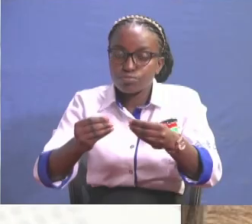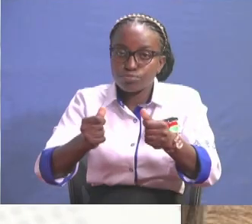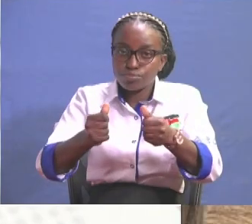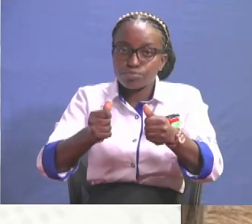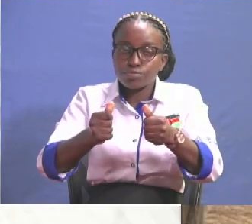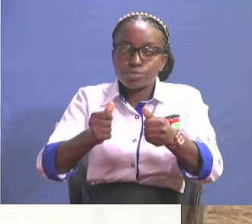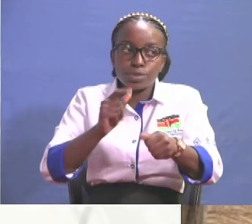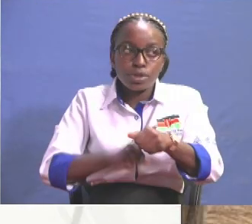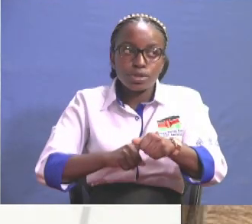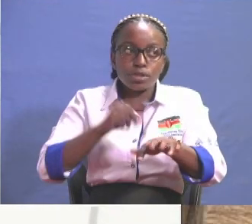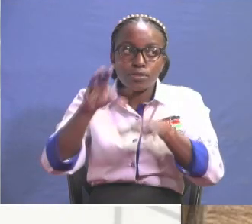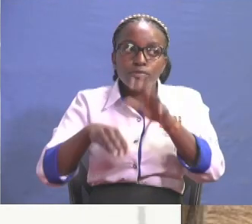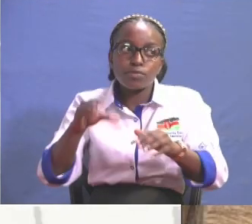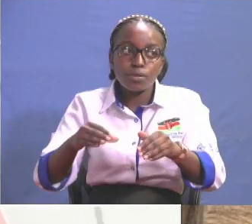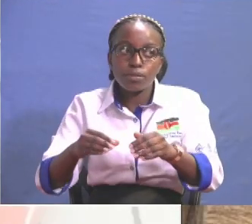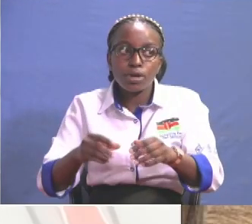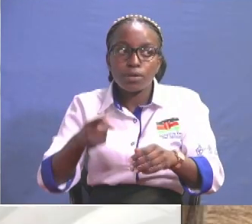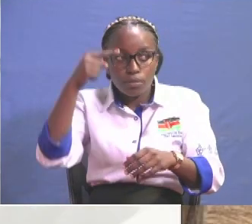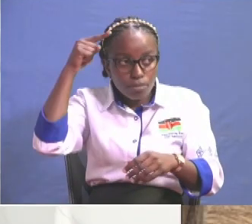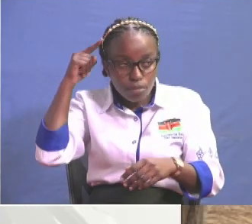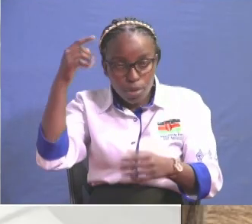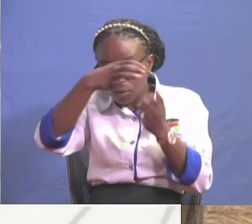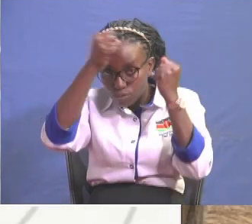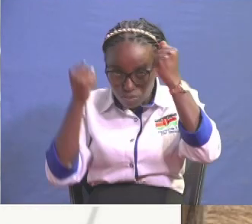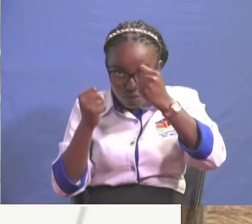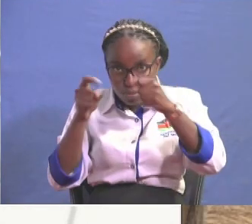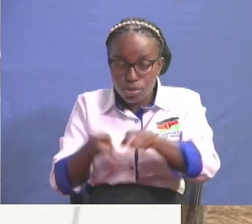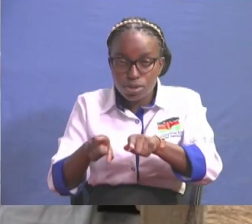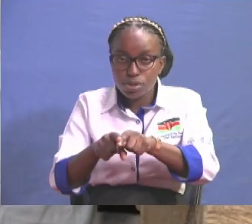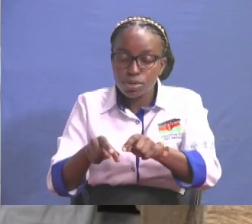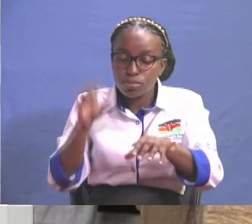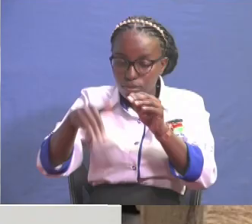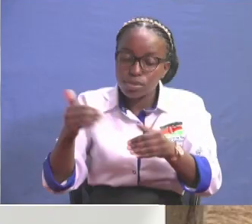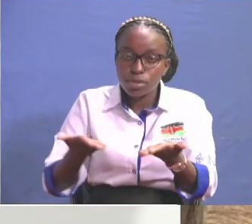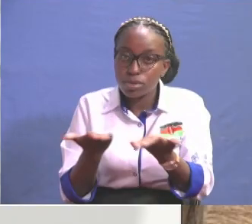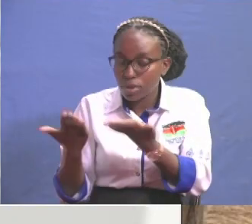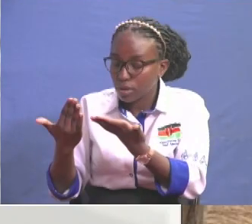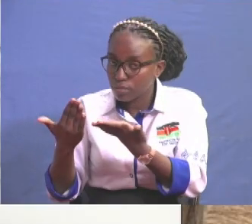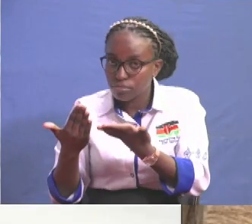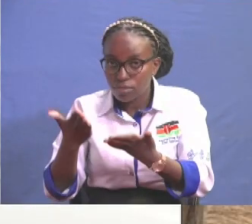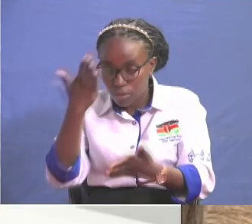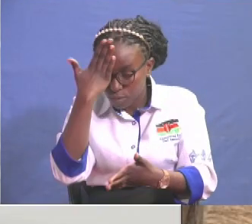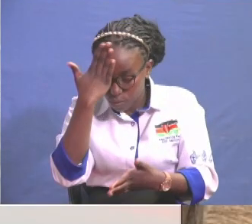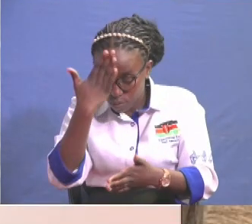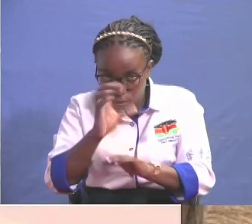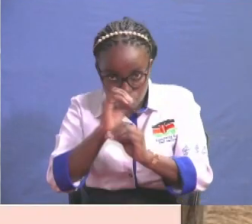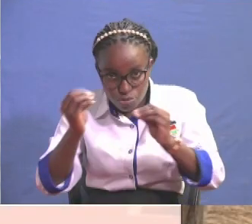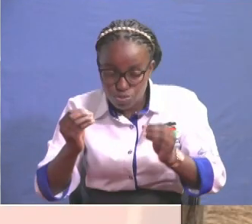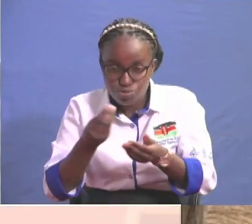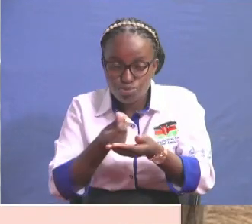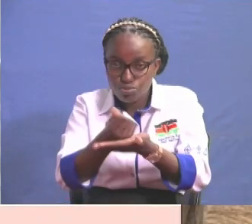ni kilimo cha kisasa, na kwa sababu sio wakulima wengi ambao wanafahamu faida